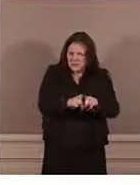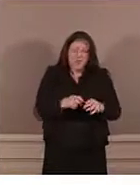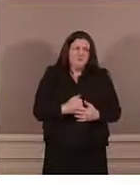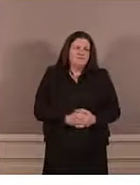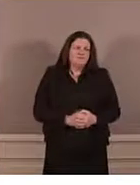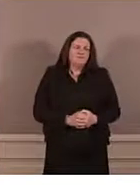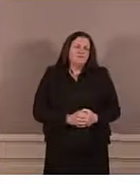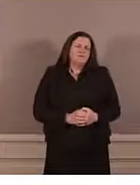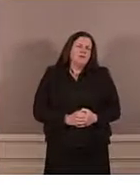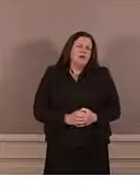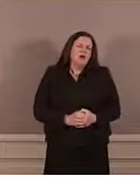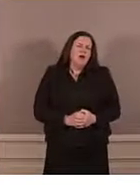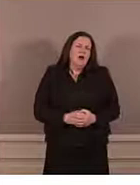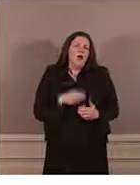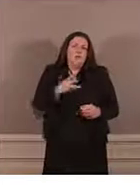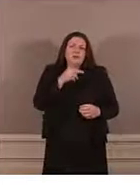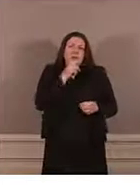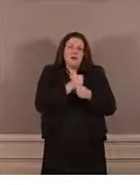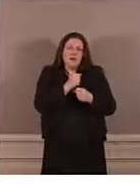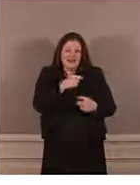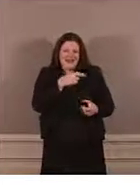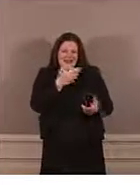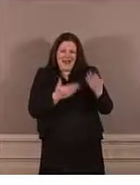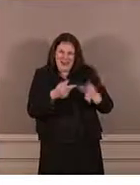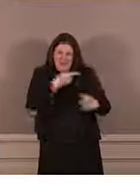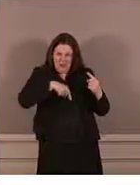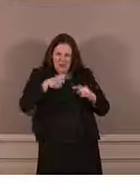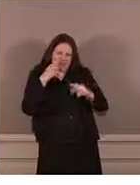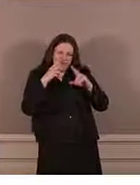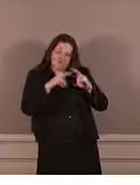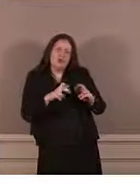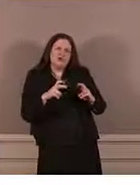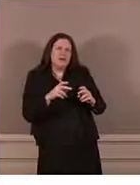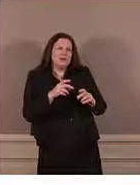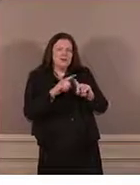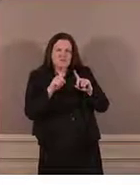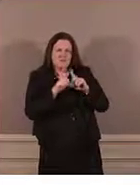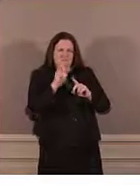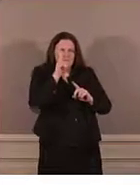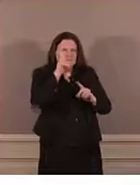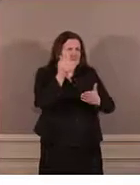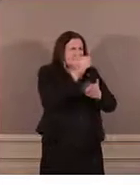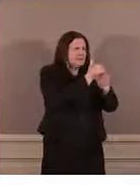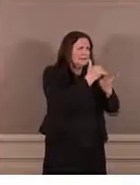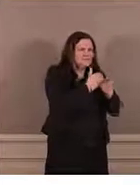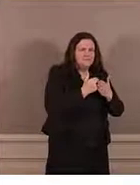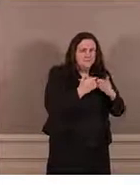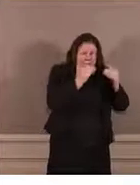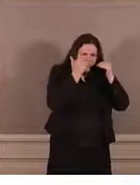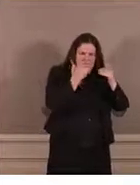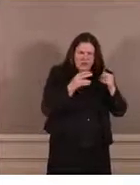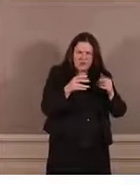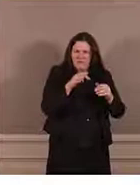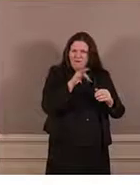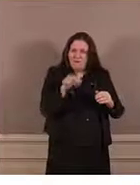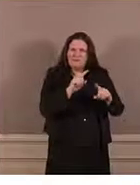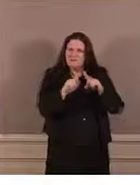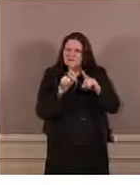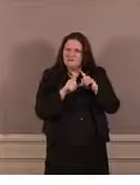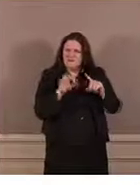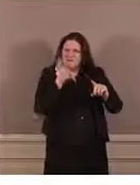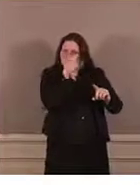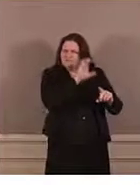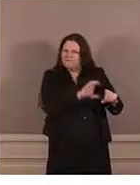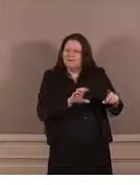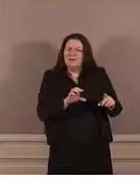time talking about the site visits and how they were utilised as a means of data collection and the sort of things that emerged from that. So as